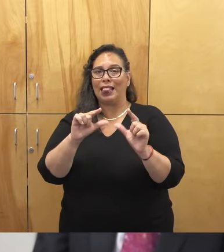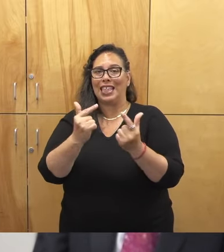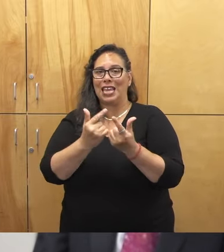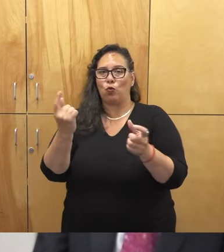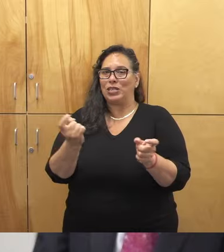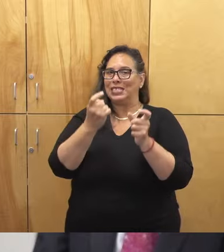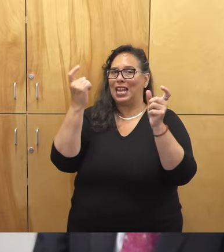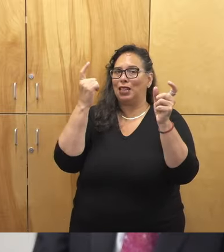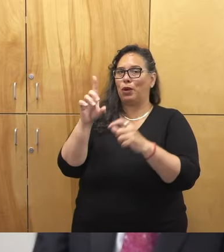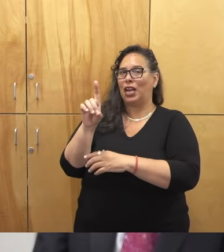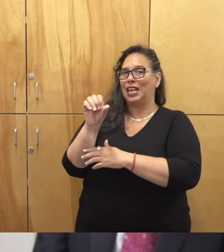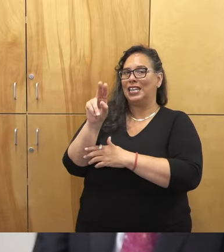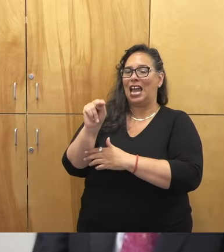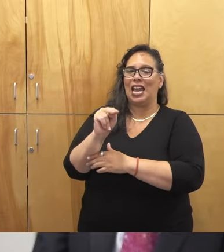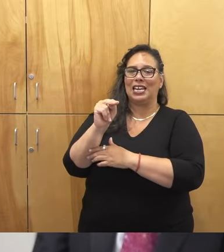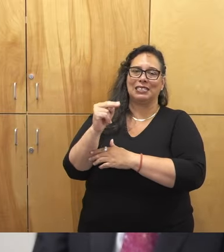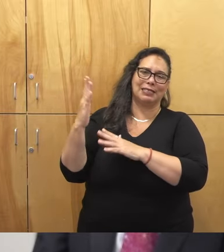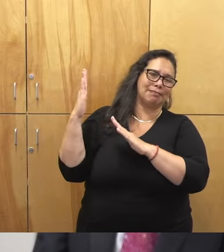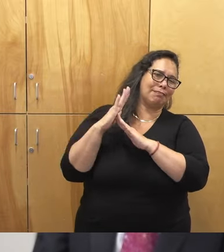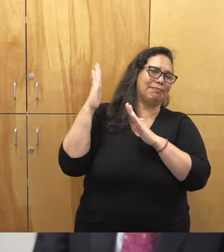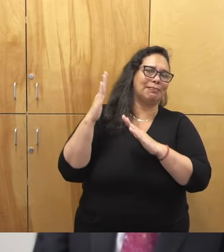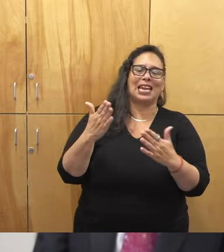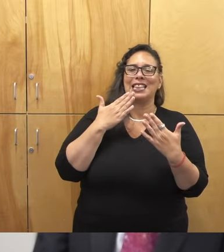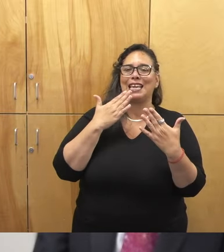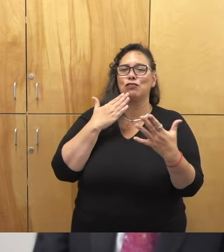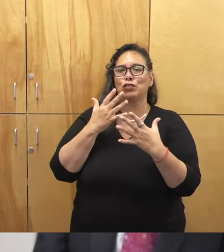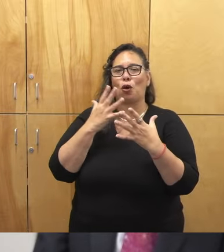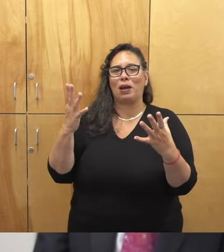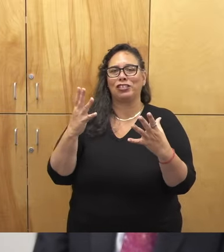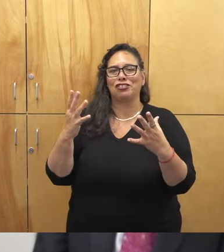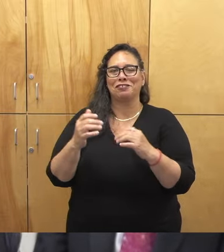Don Norford to the highest, and thank you so much.